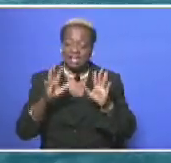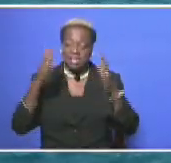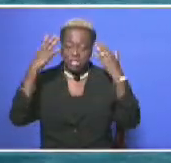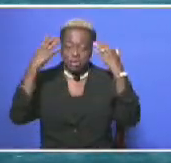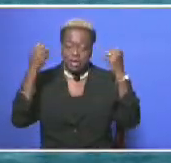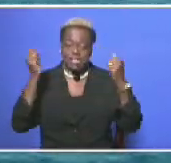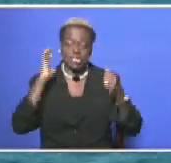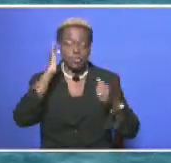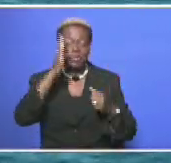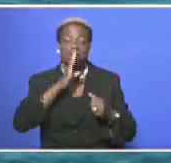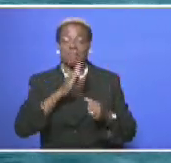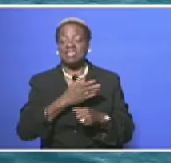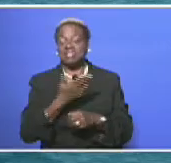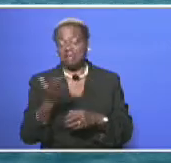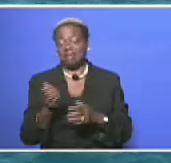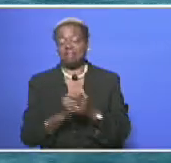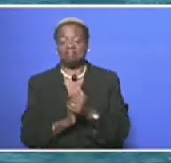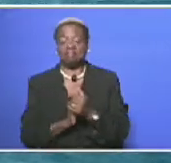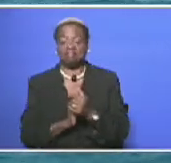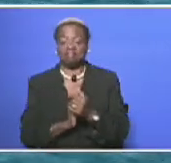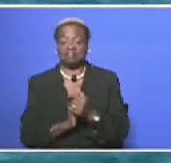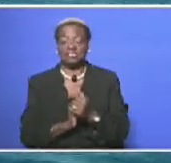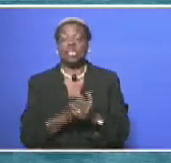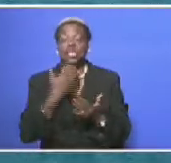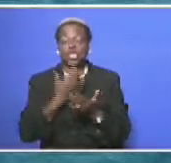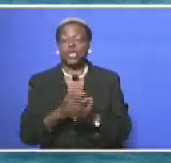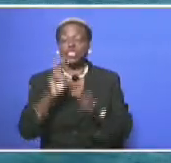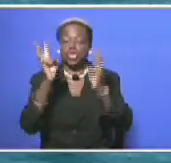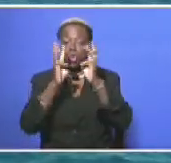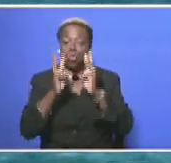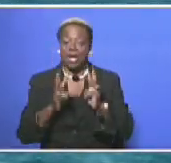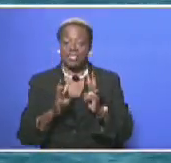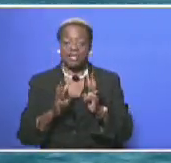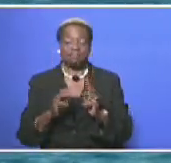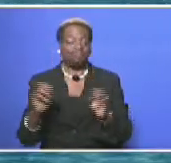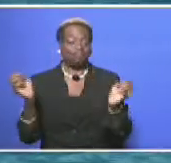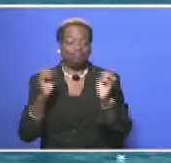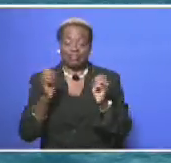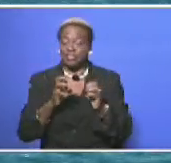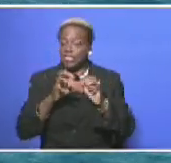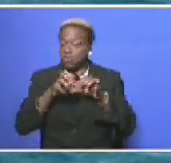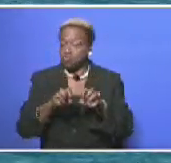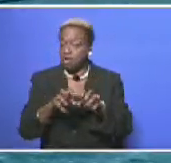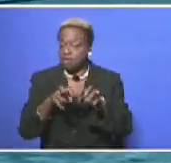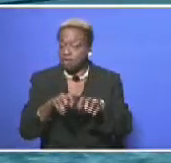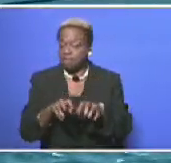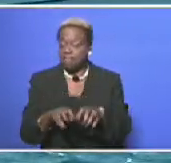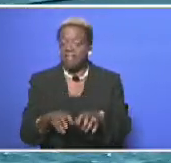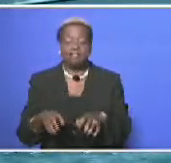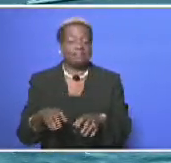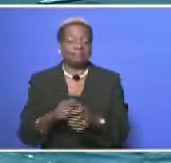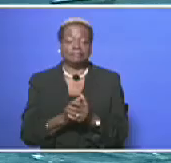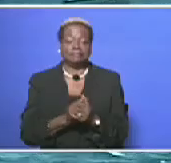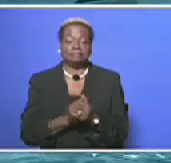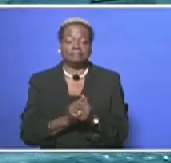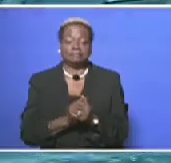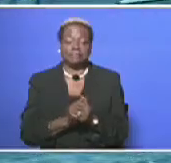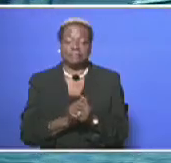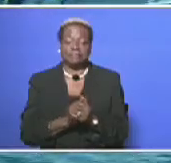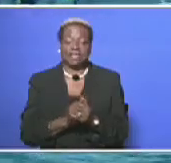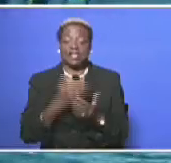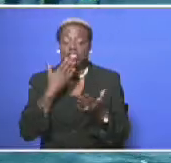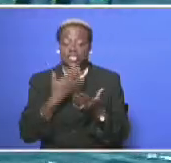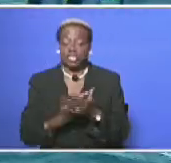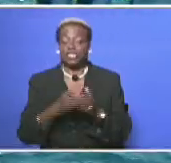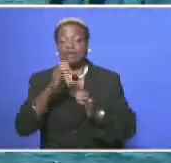to get that first place. It's cold out there, but good weather, nothing rough, you know what I mean? Nothing that we can't handle, you know what I mean? Good